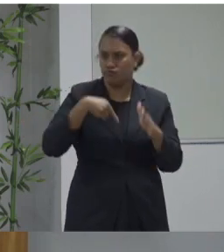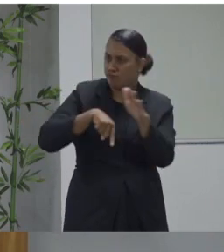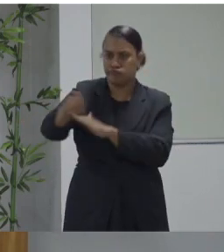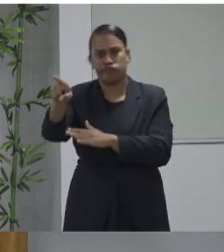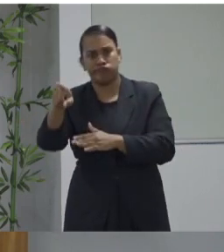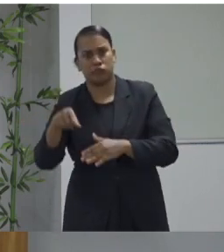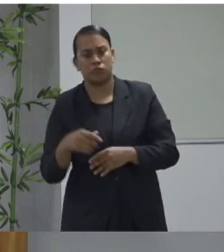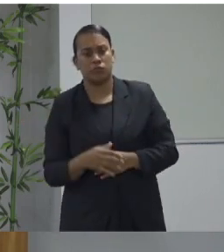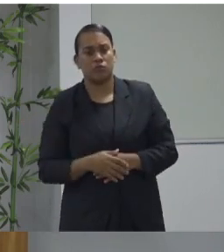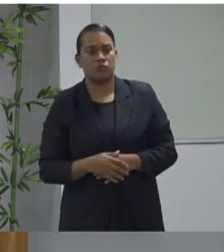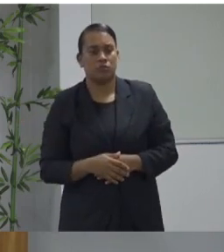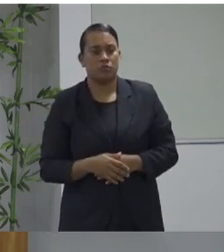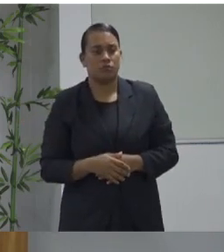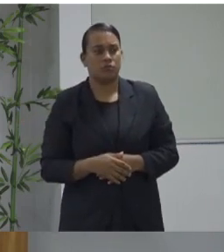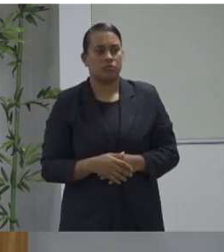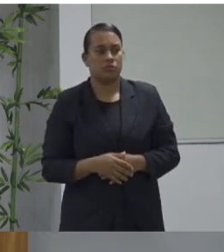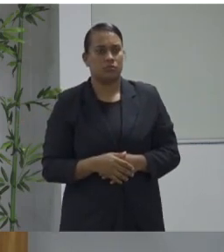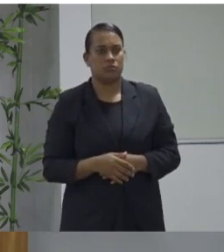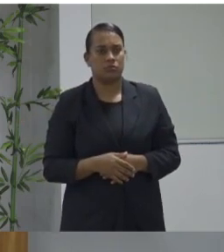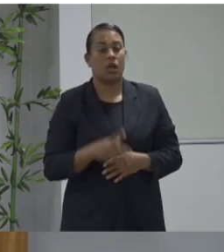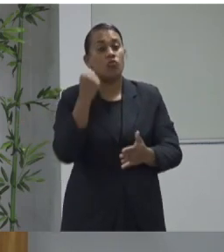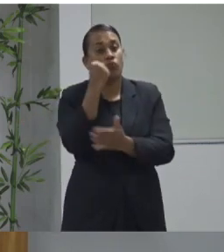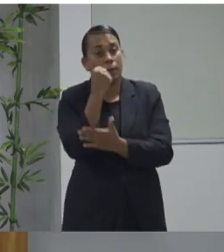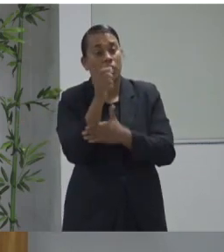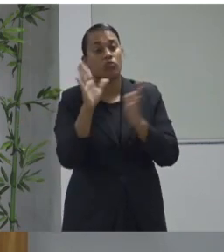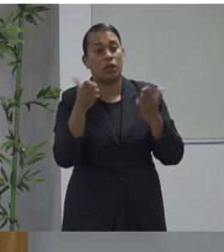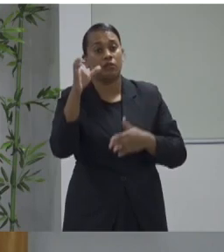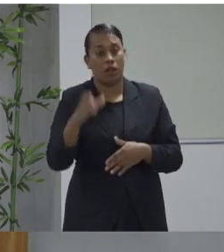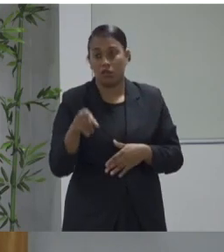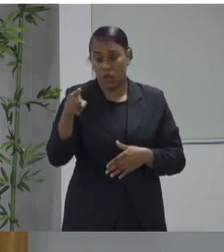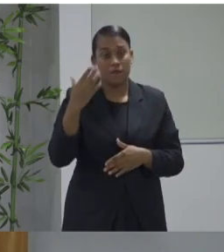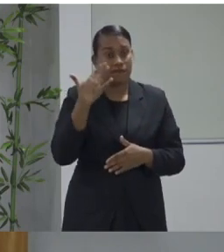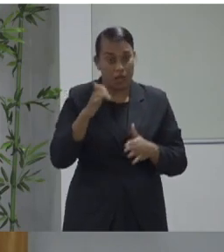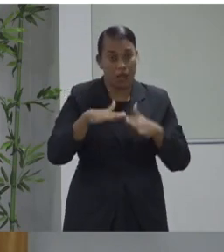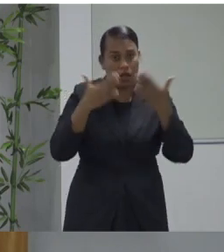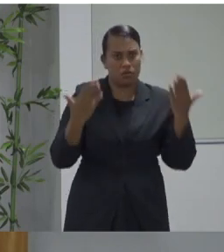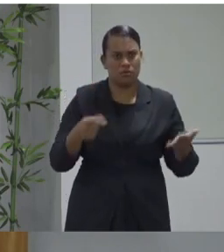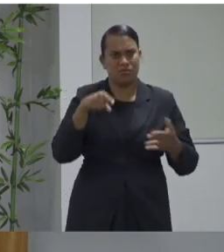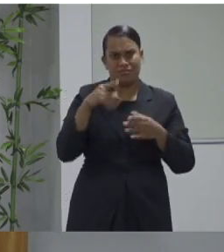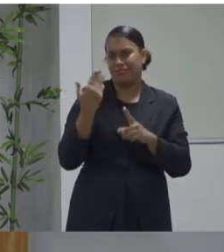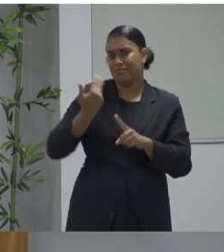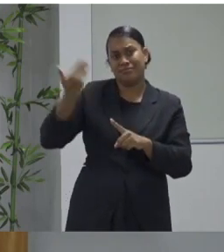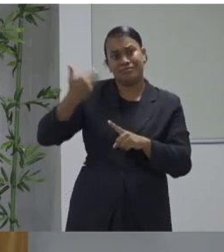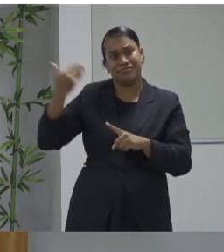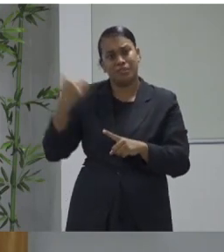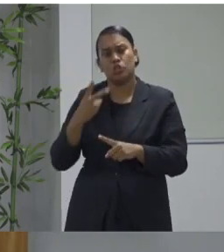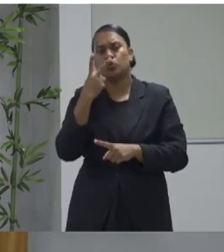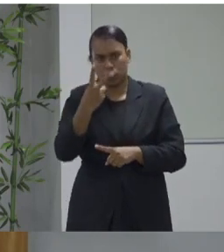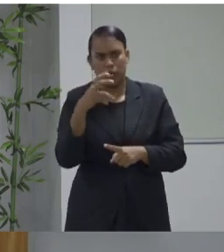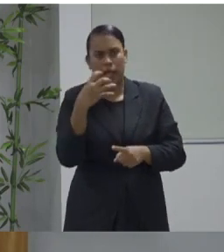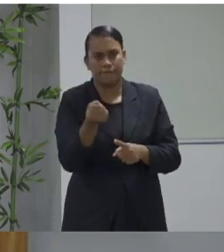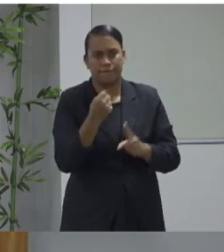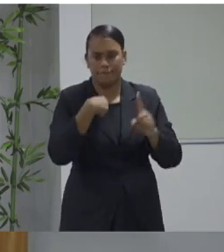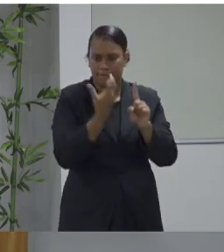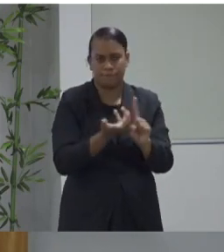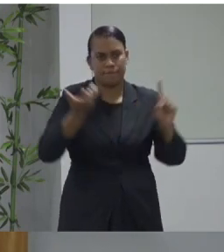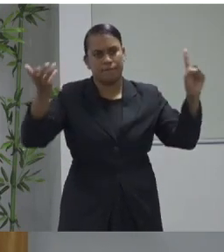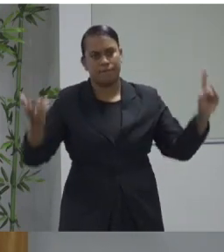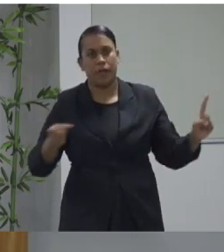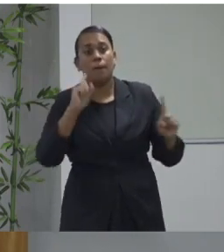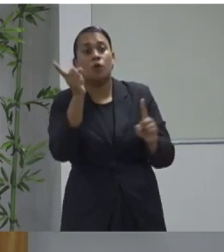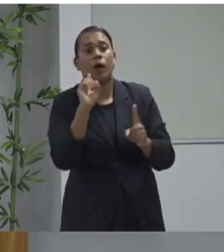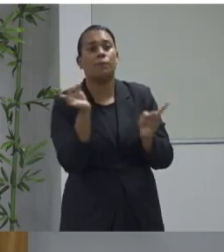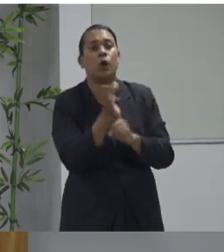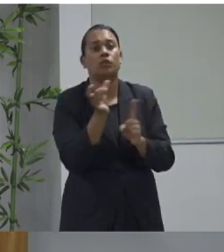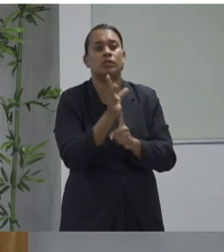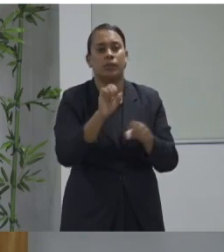from the rugby player that is alluded to and the previous rugby player, but the most important thing is they both broke the self-isolation